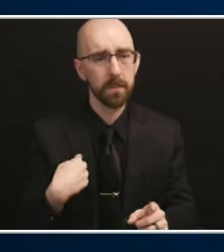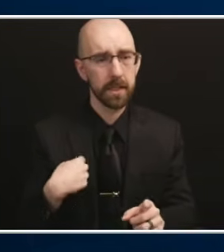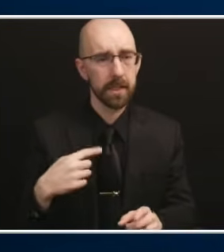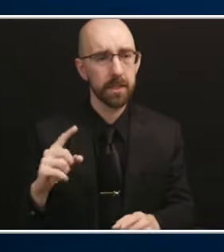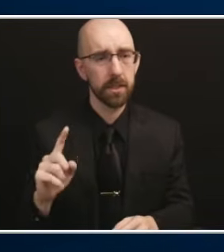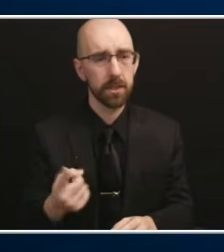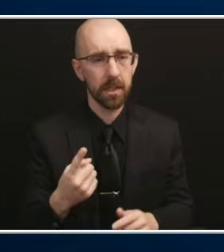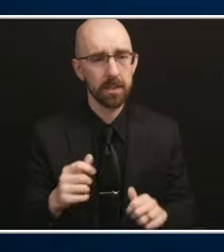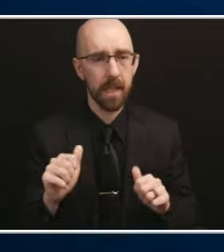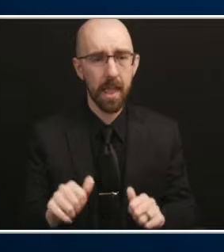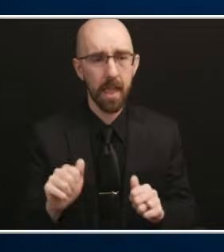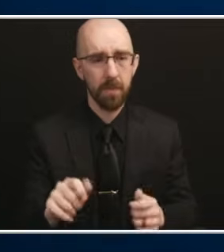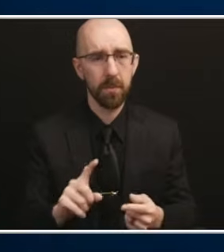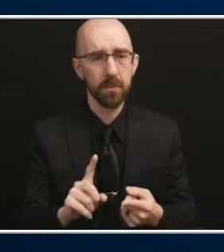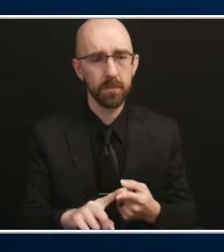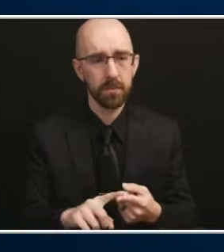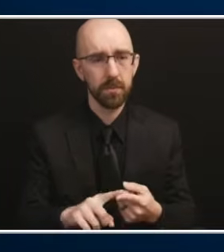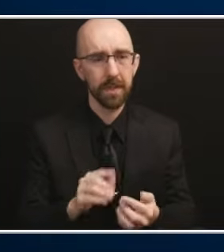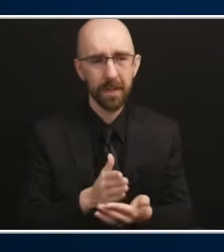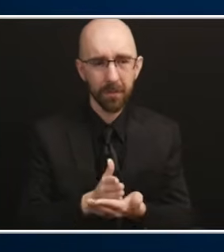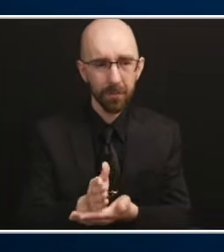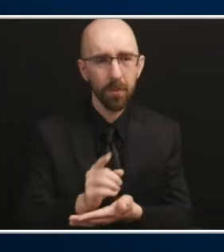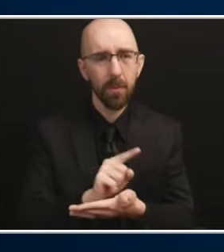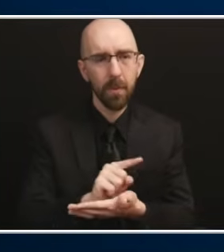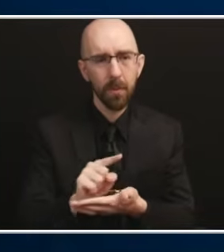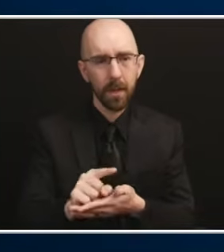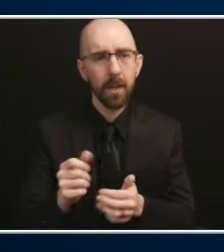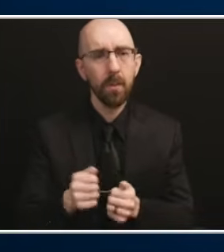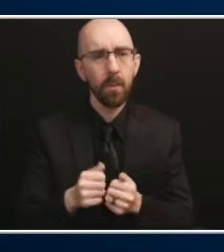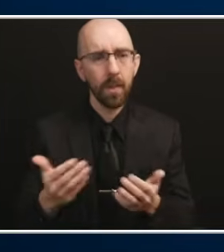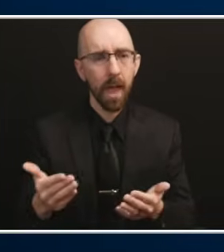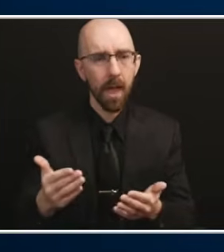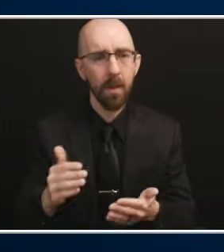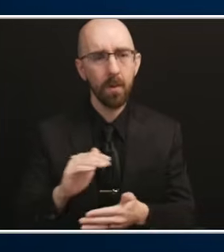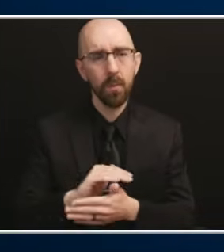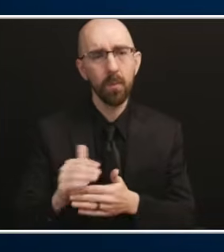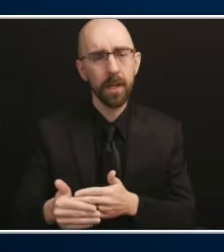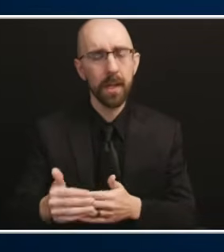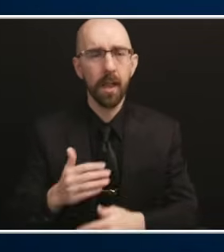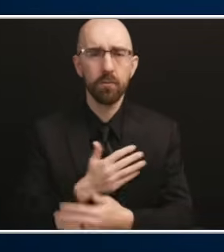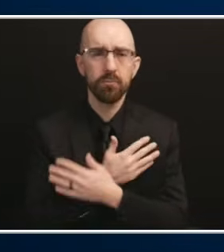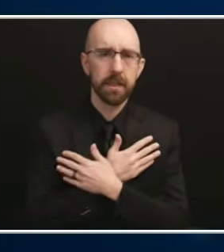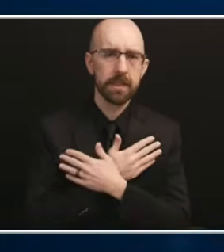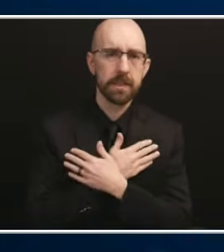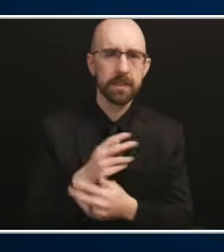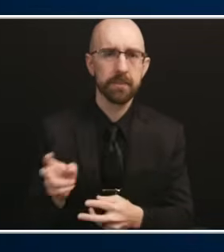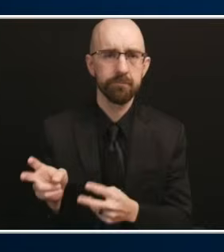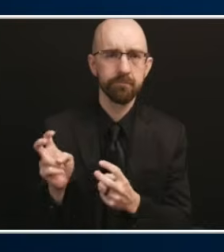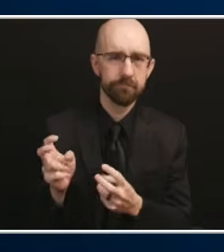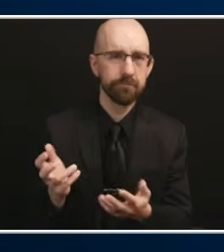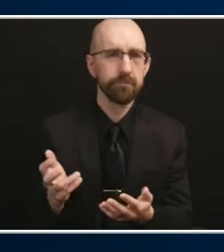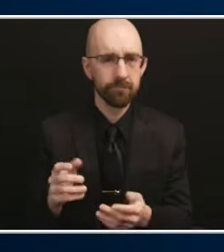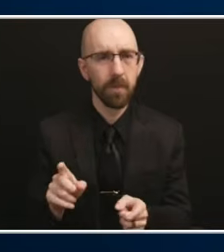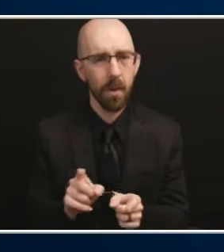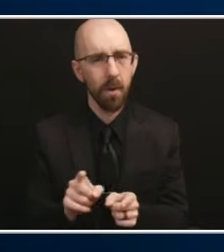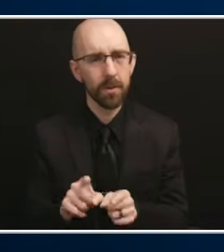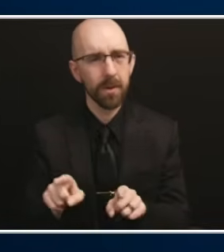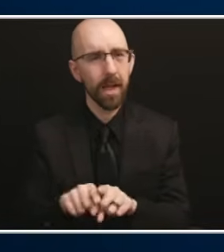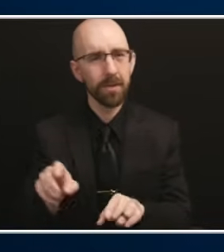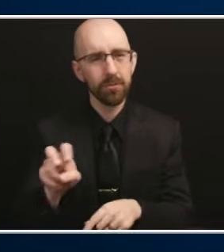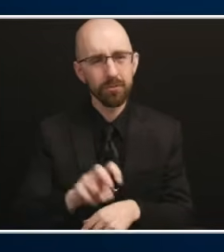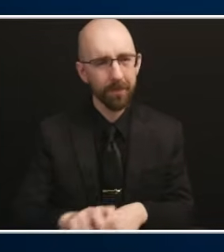to get through a week without having to spend the weekend resting, but then also to travel